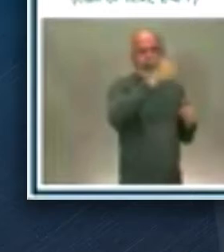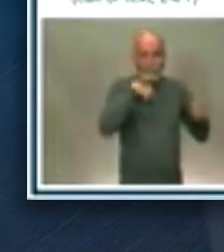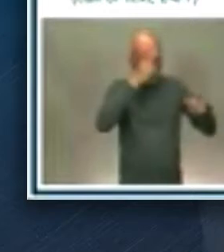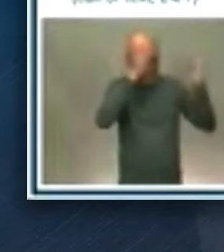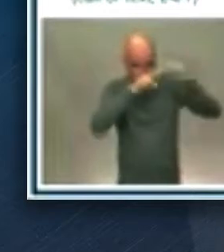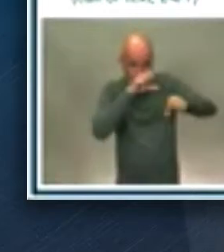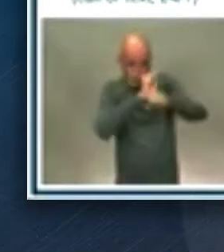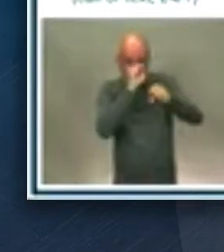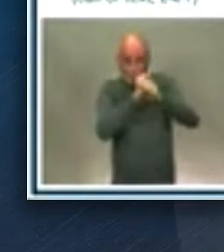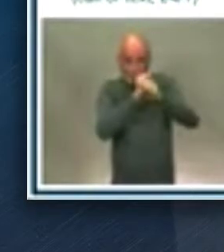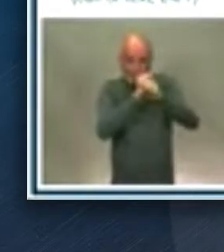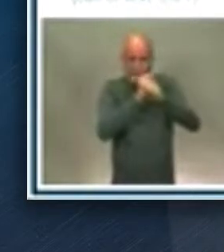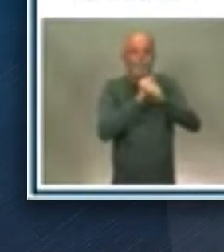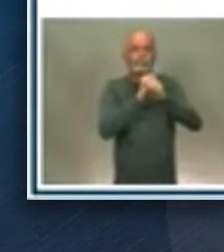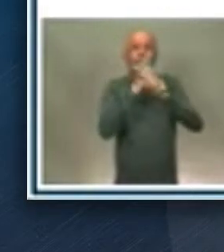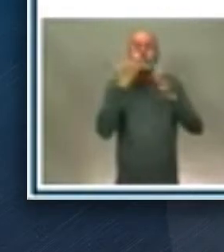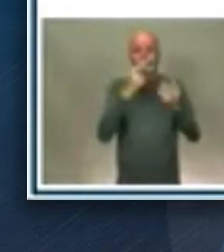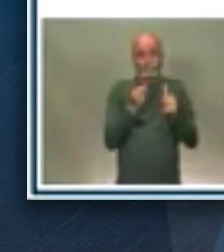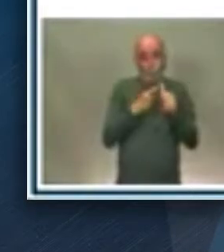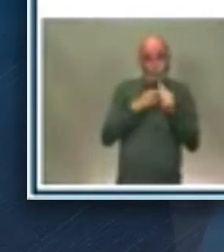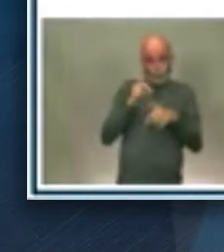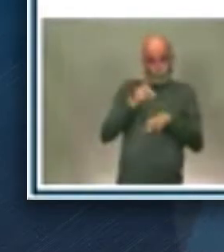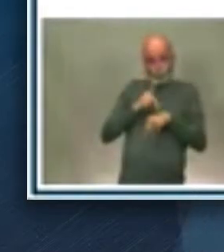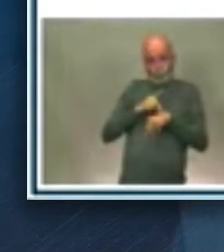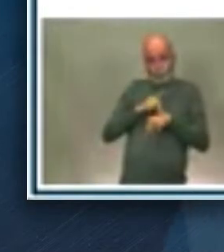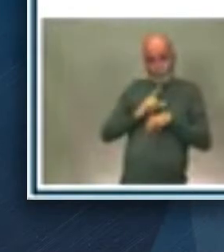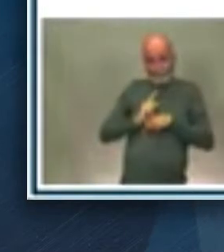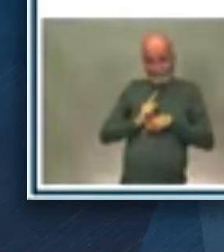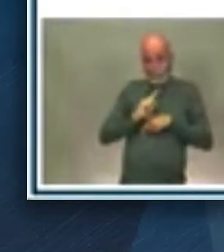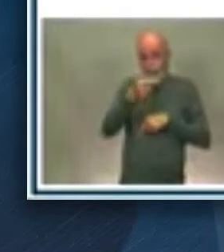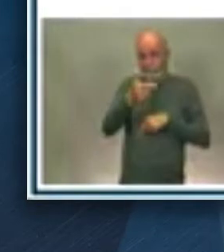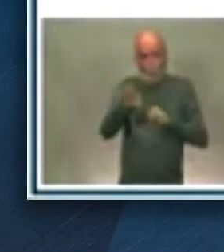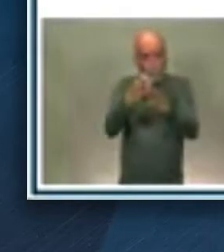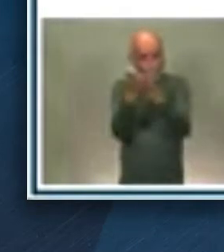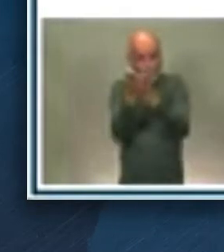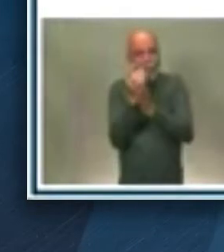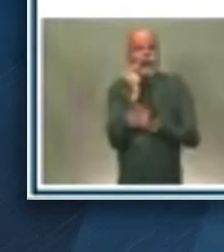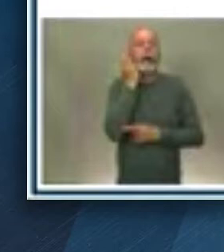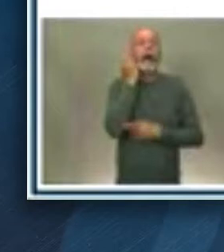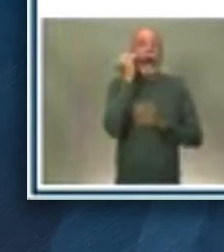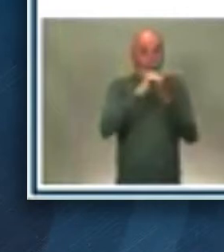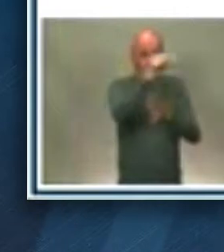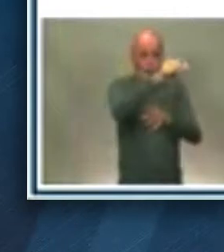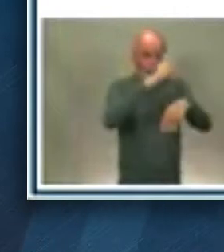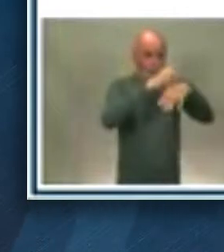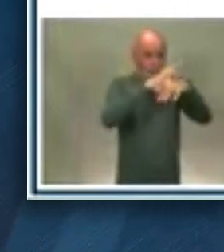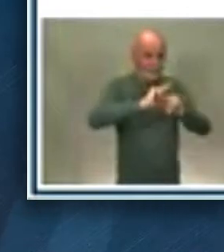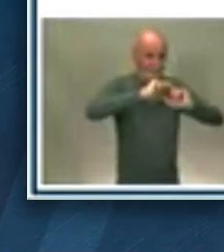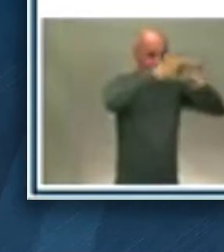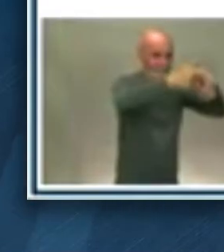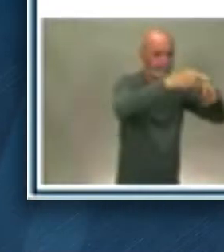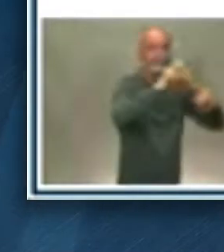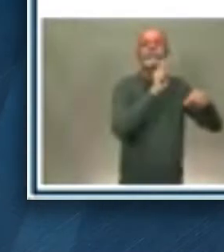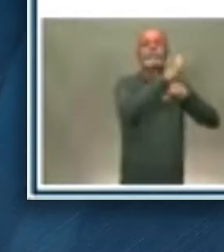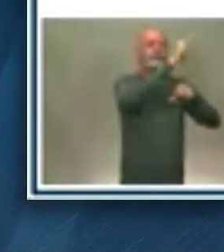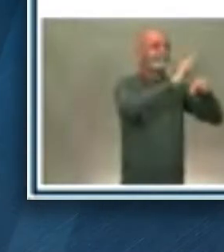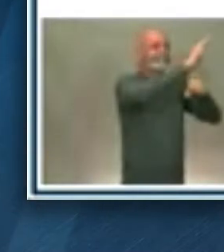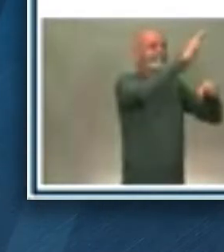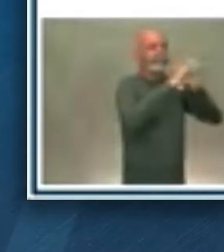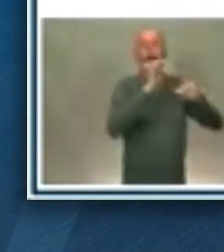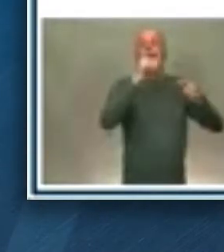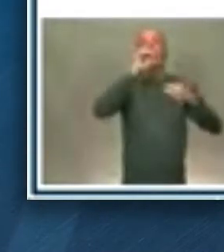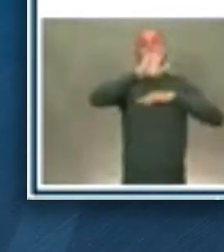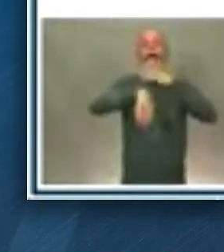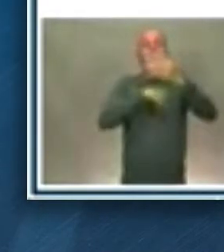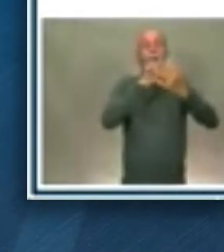least one pharmacy that people in Bridgewater can go to. But we don't need all of the pharmacies in Bridgewater open all the time, given the volume